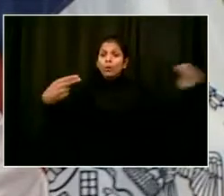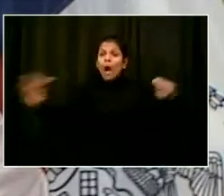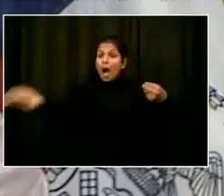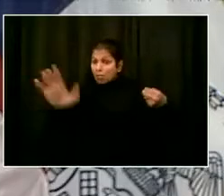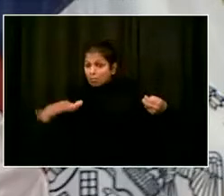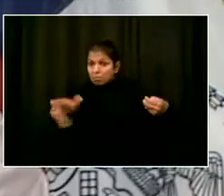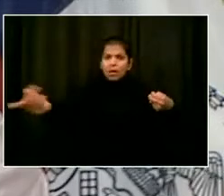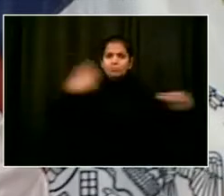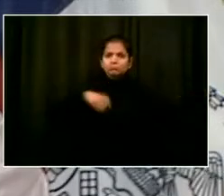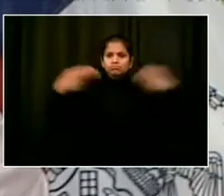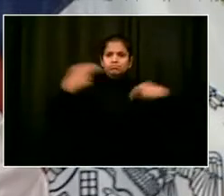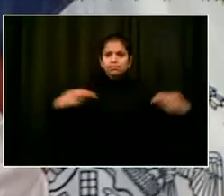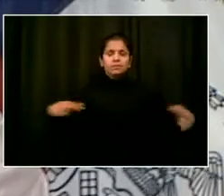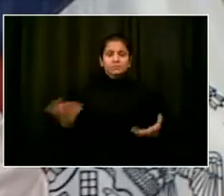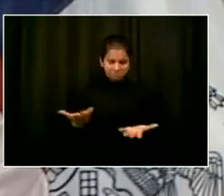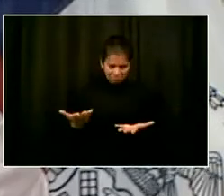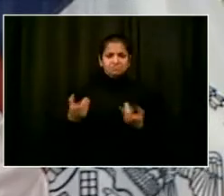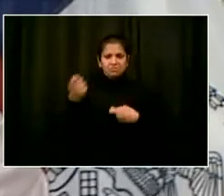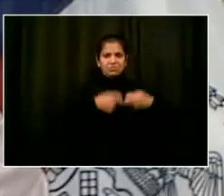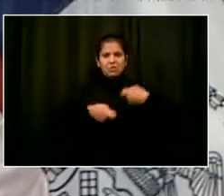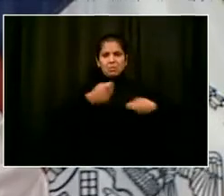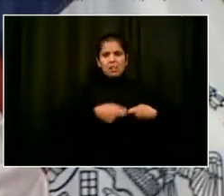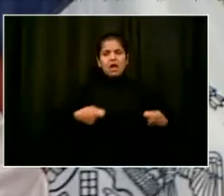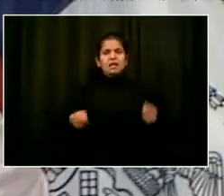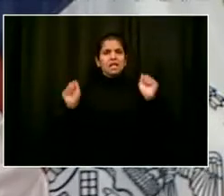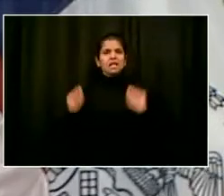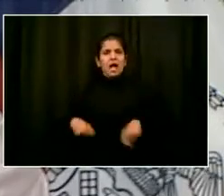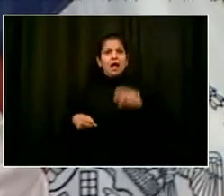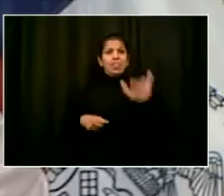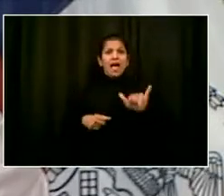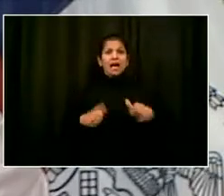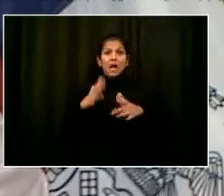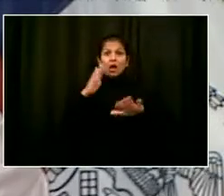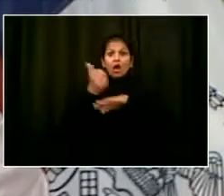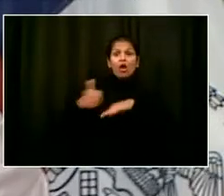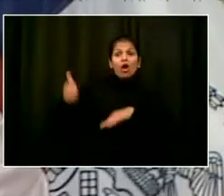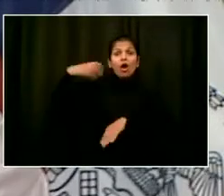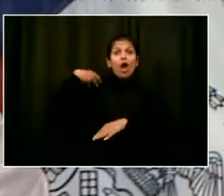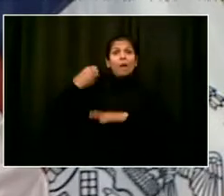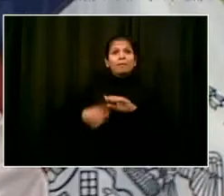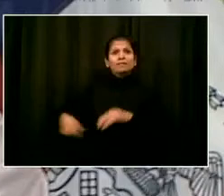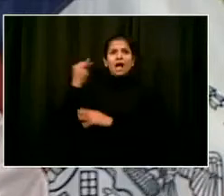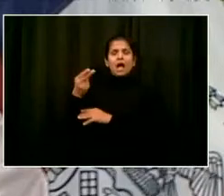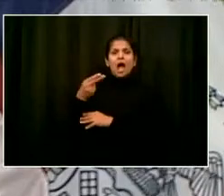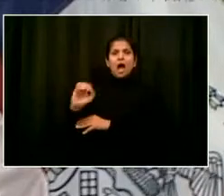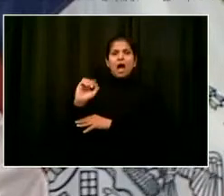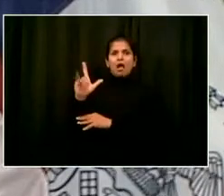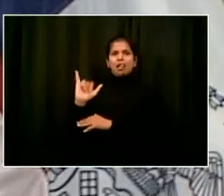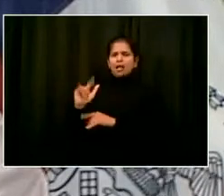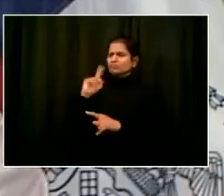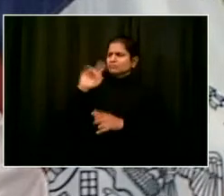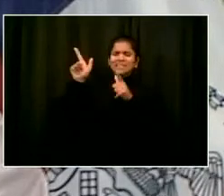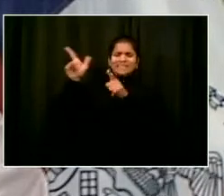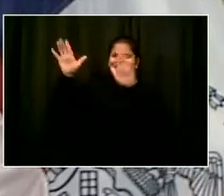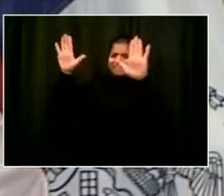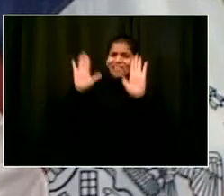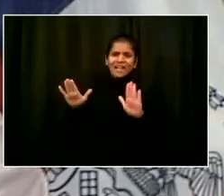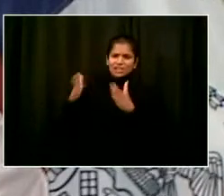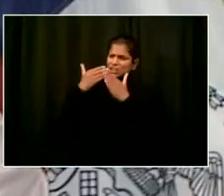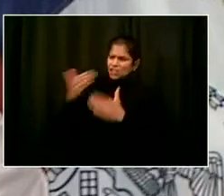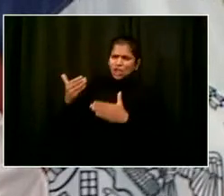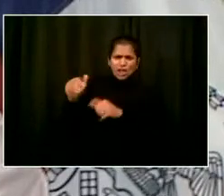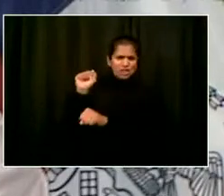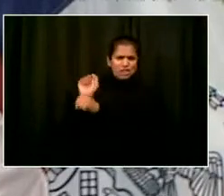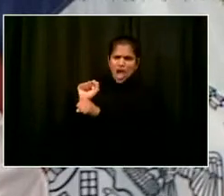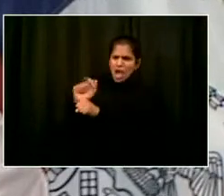Vision zero to life working with NYPD TLC everyone and this is something for the ages that this city